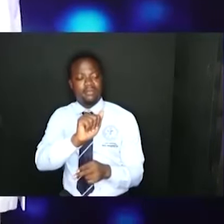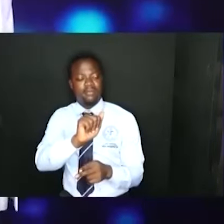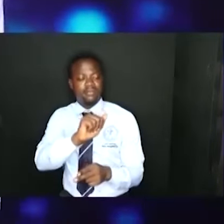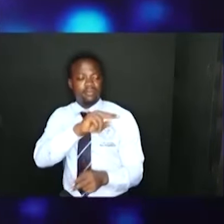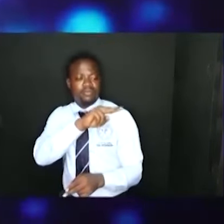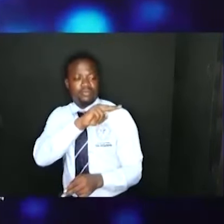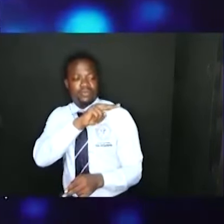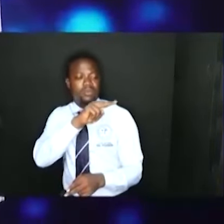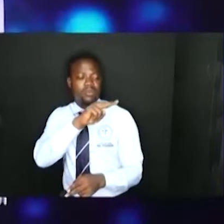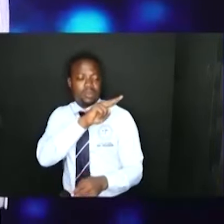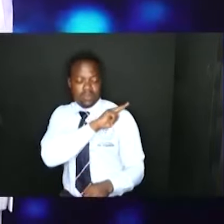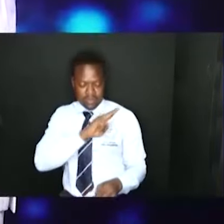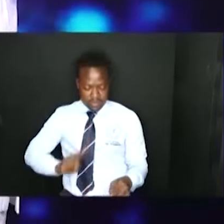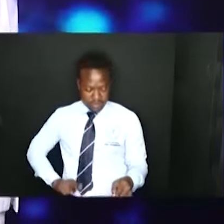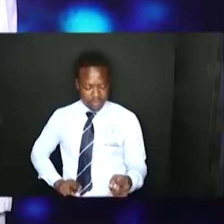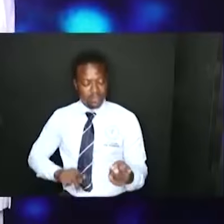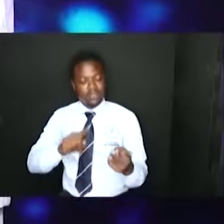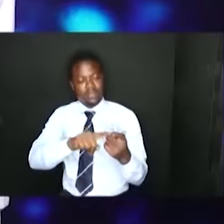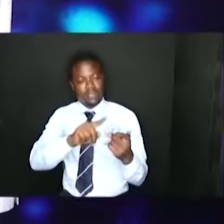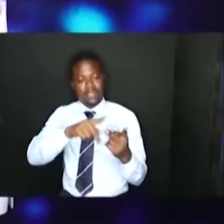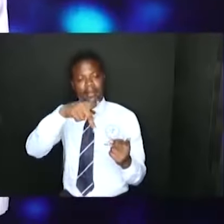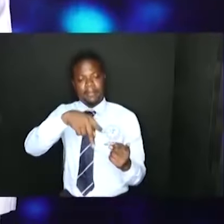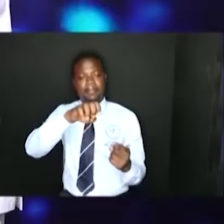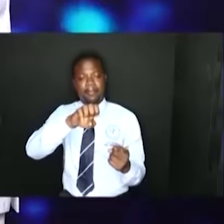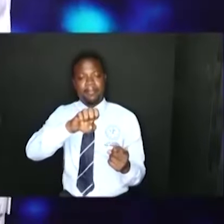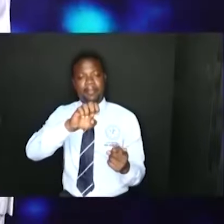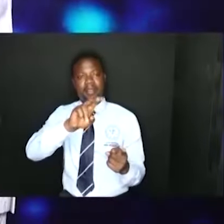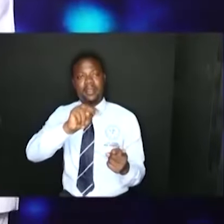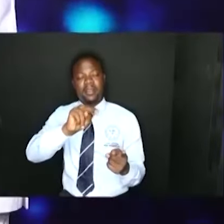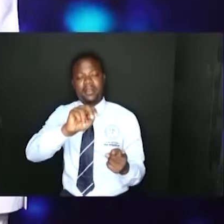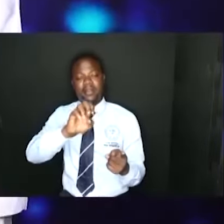Penina had children, but Hannah had none.